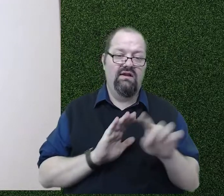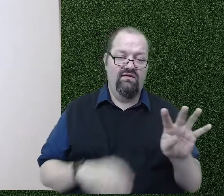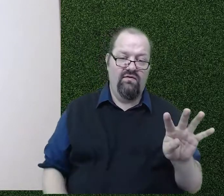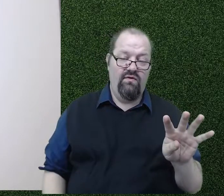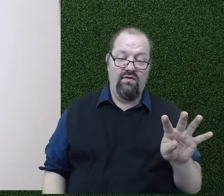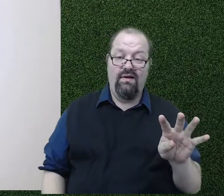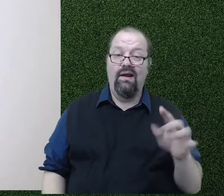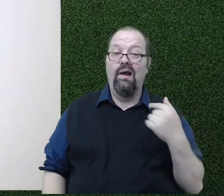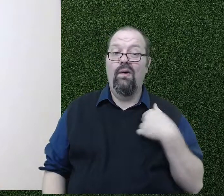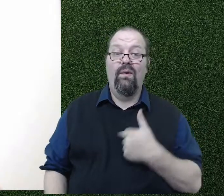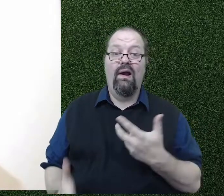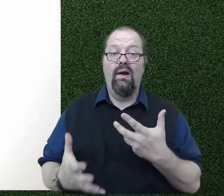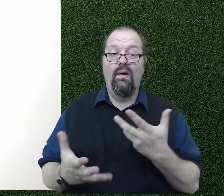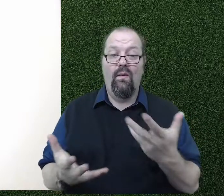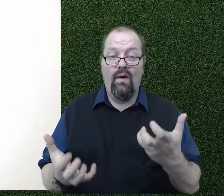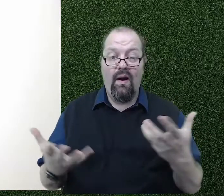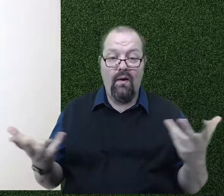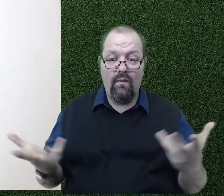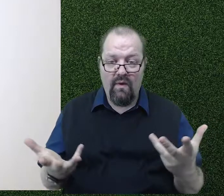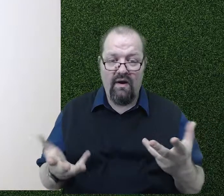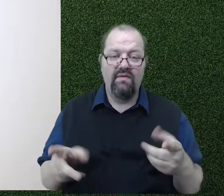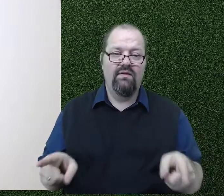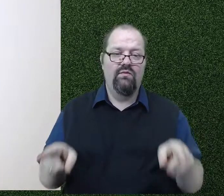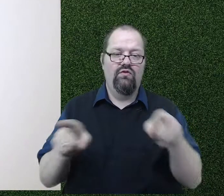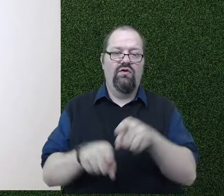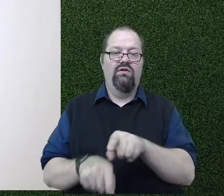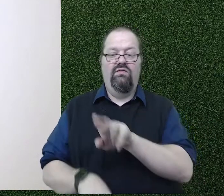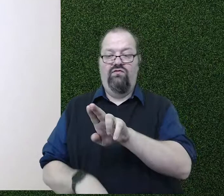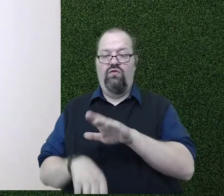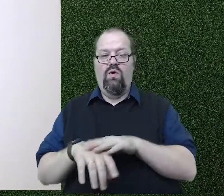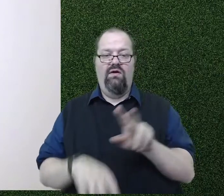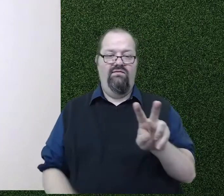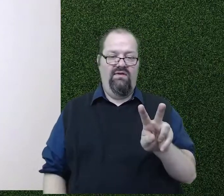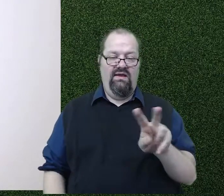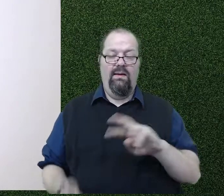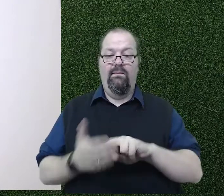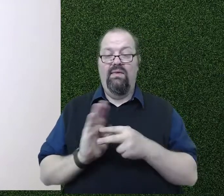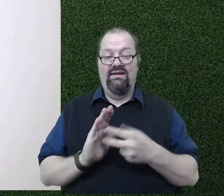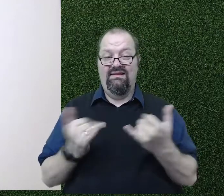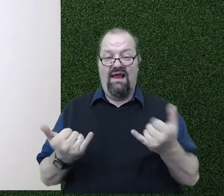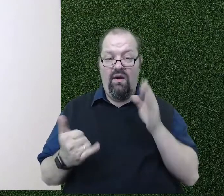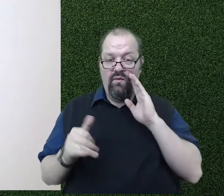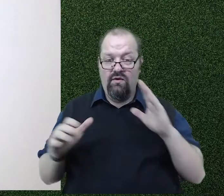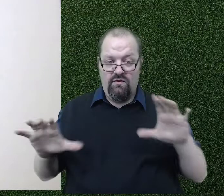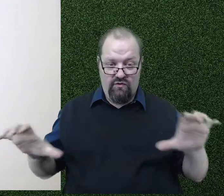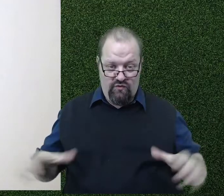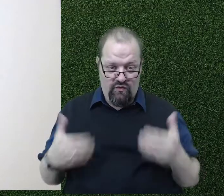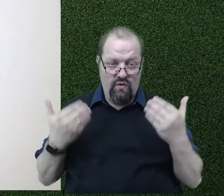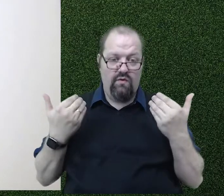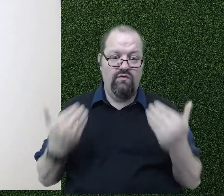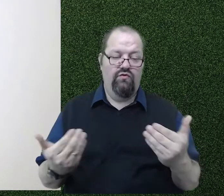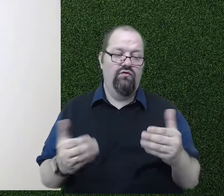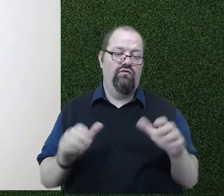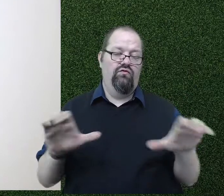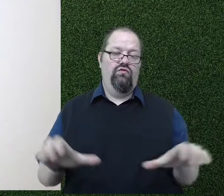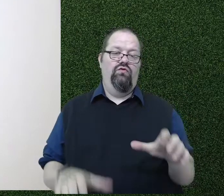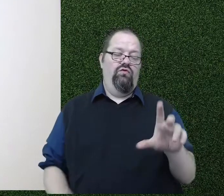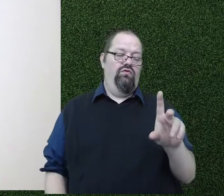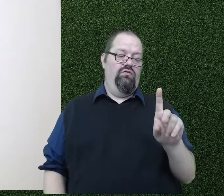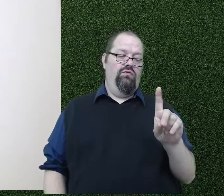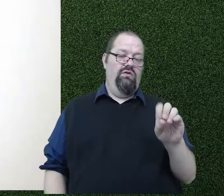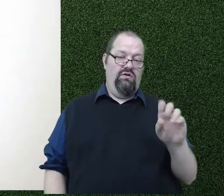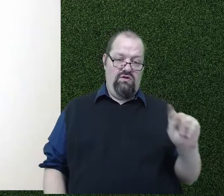And we want the projection of u onto v again. So we're going to do the dot product. We're going to find the projection of u onto